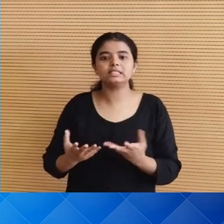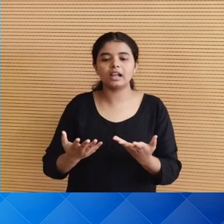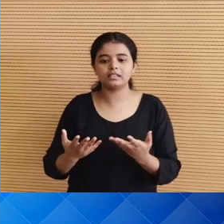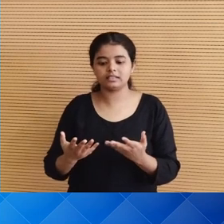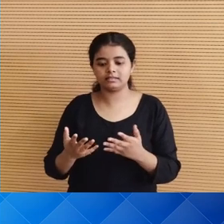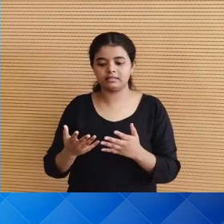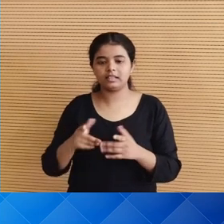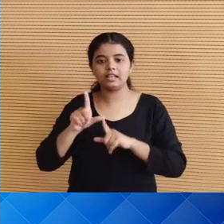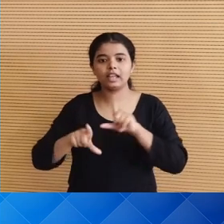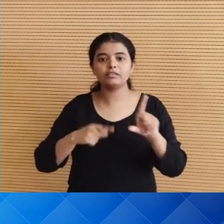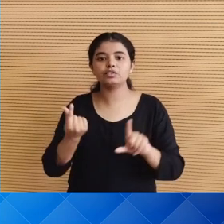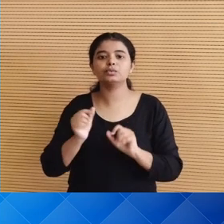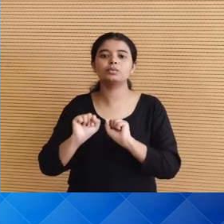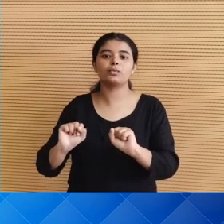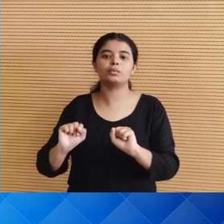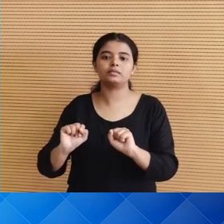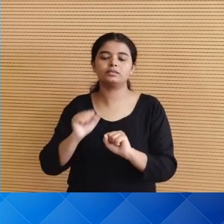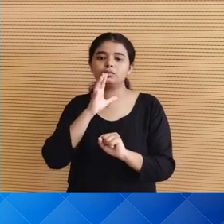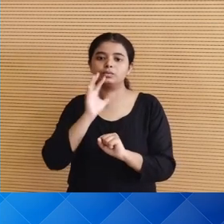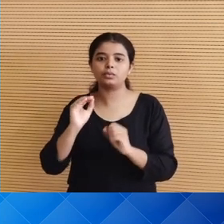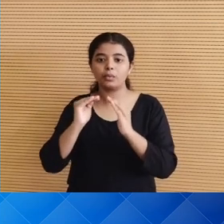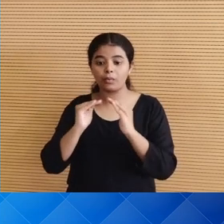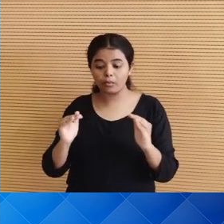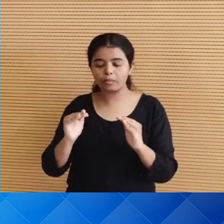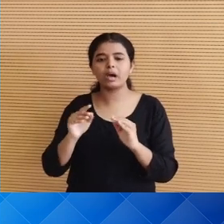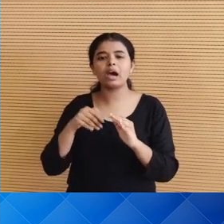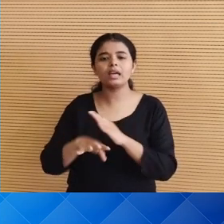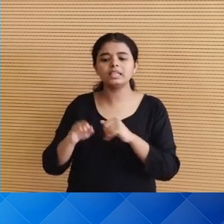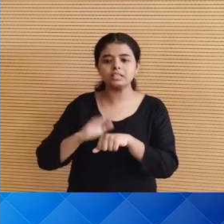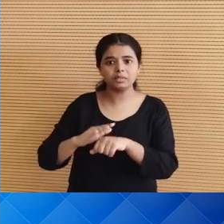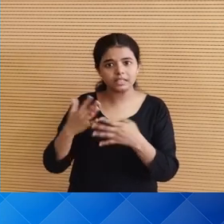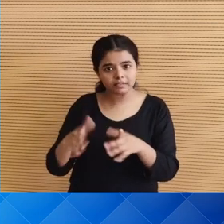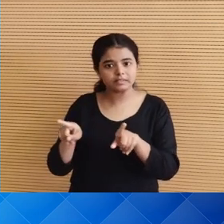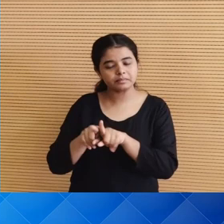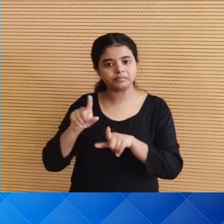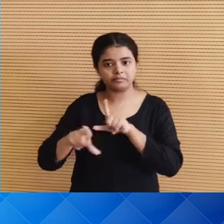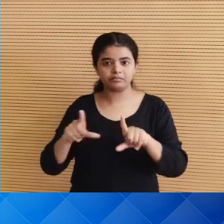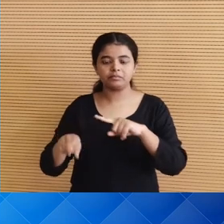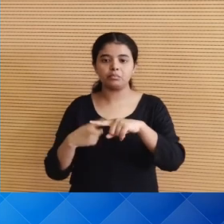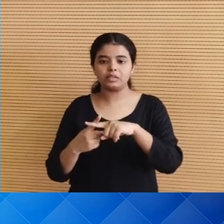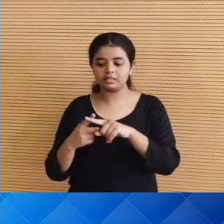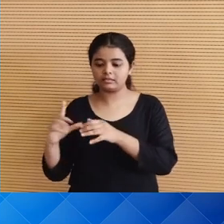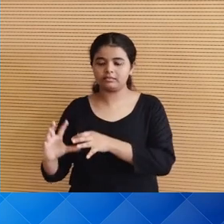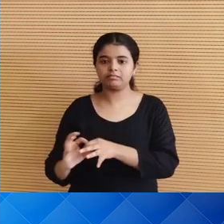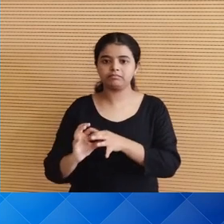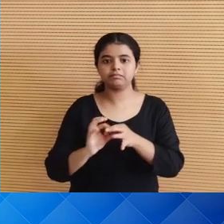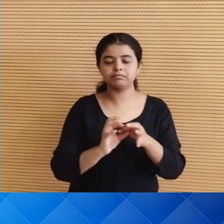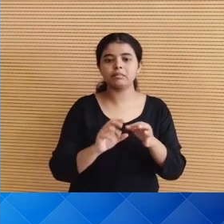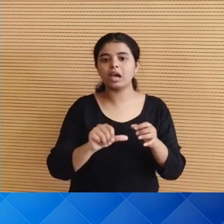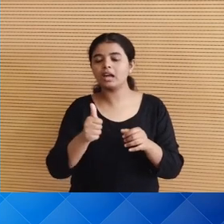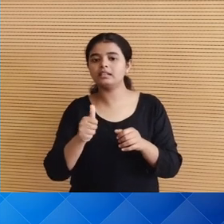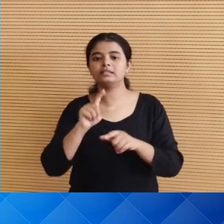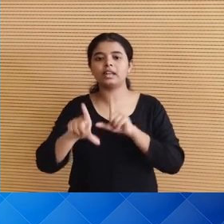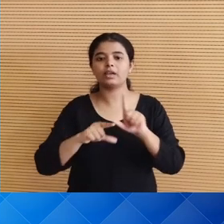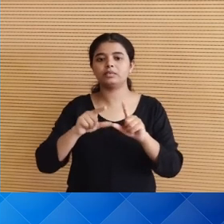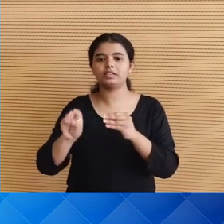children become independent reader and writer in home language, the different scripts for language can be used. Next